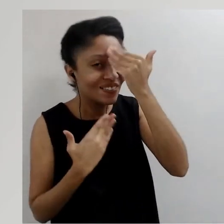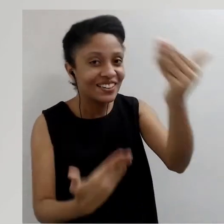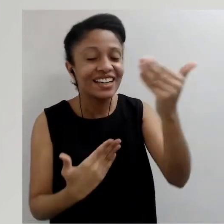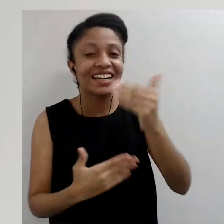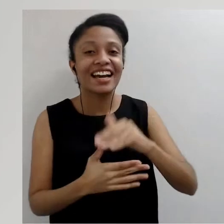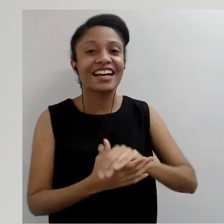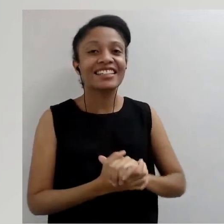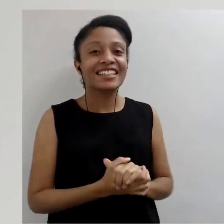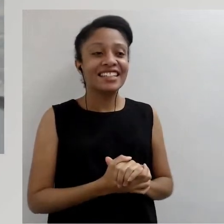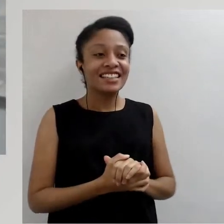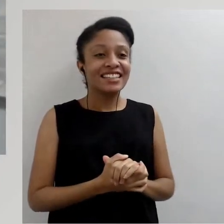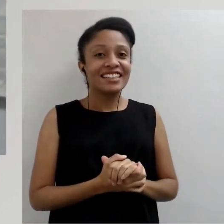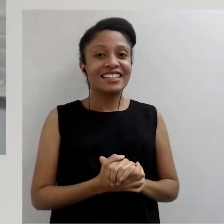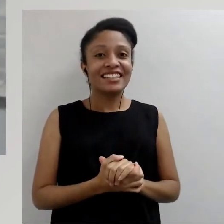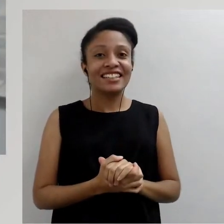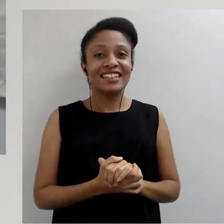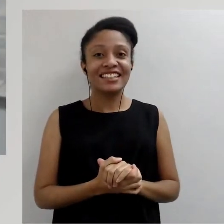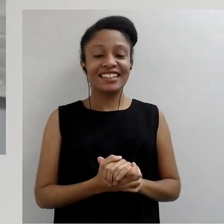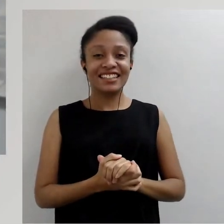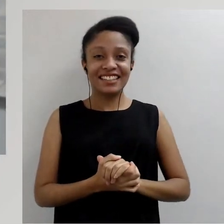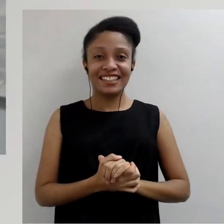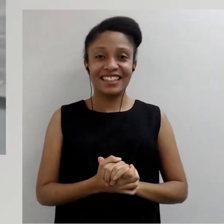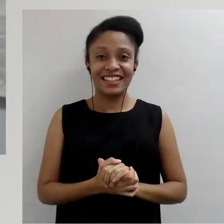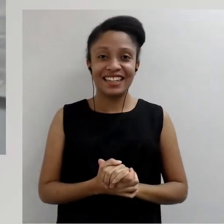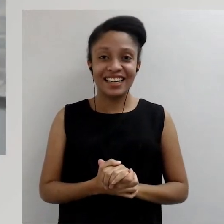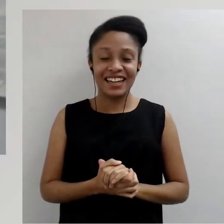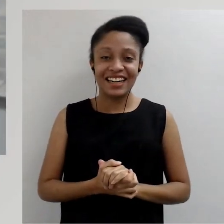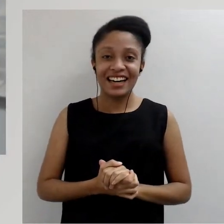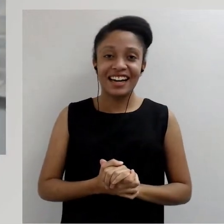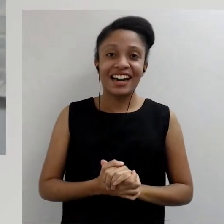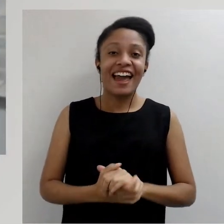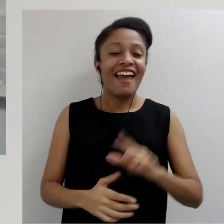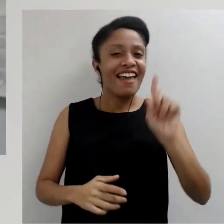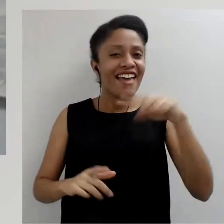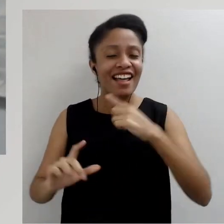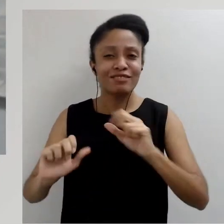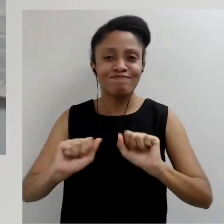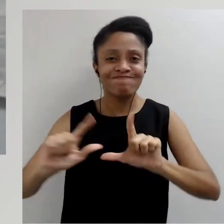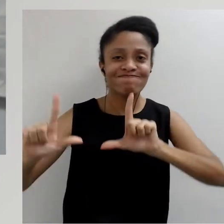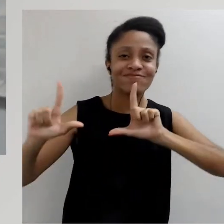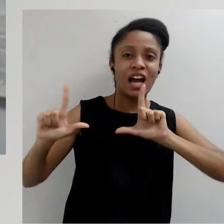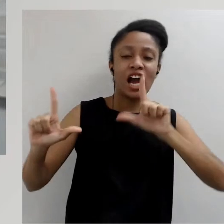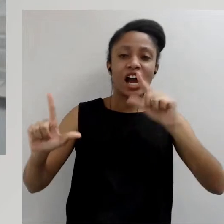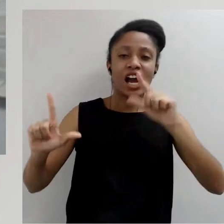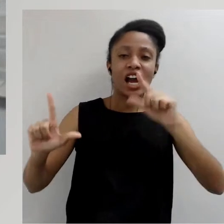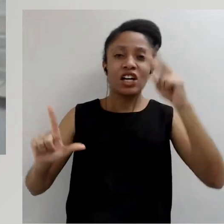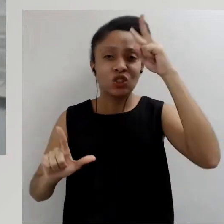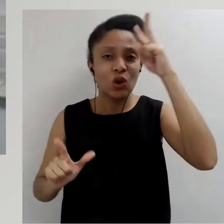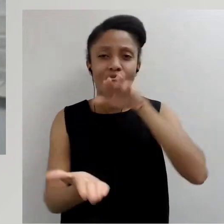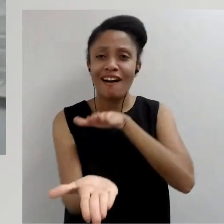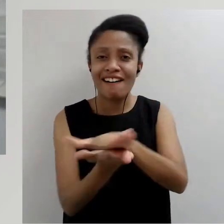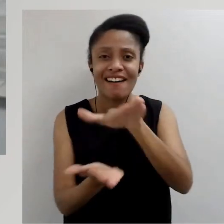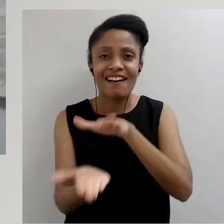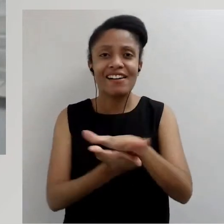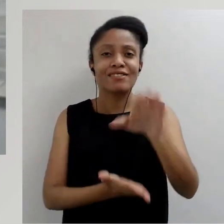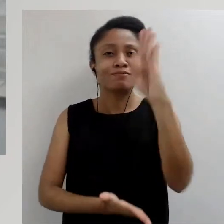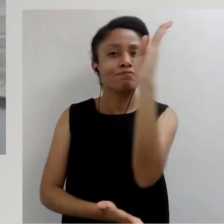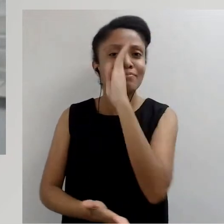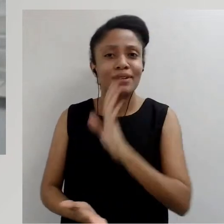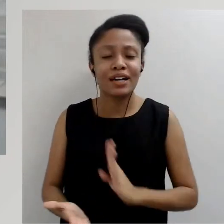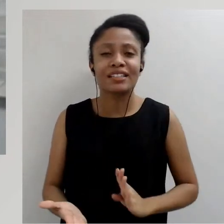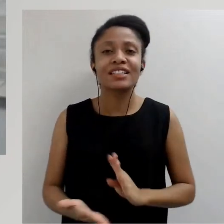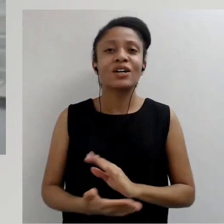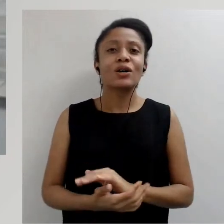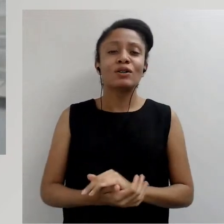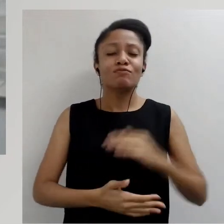Okay, so I would like to greet you, Mr. Sidney, because you are the real history of the graphic industry